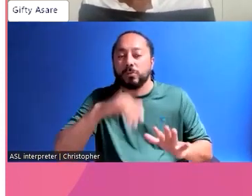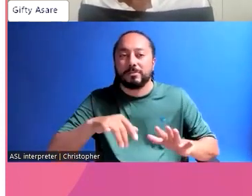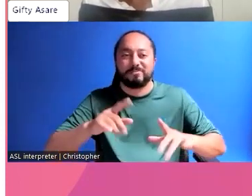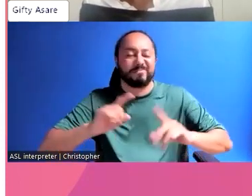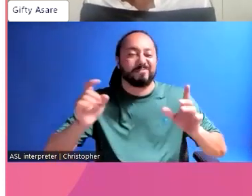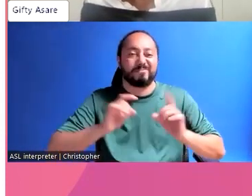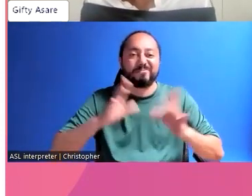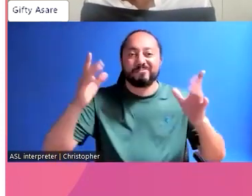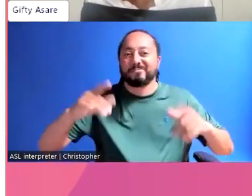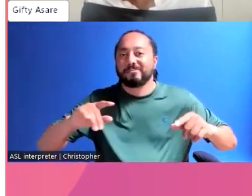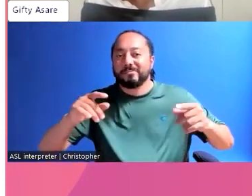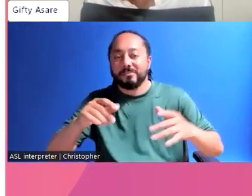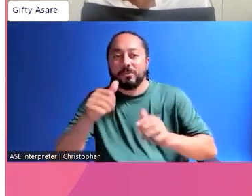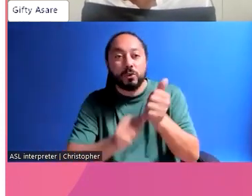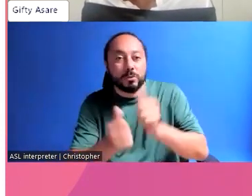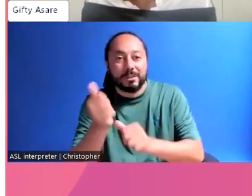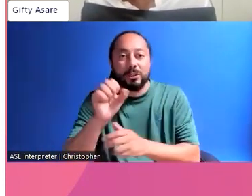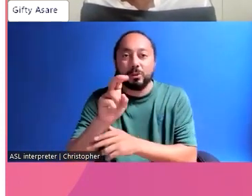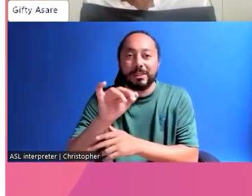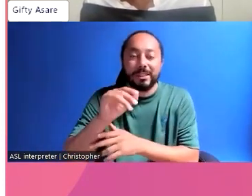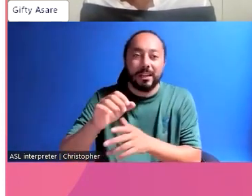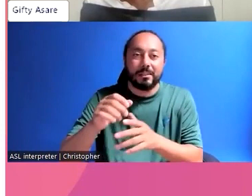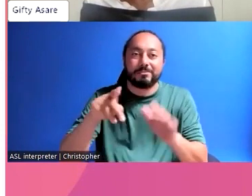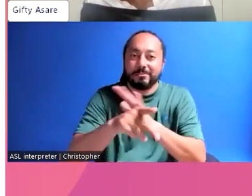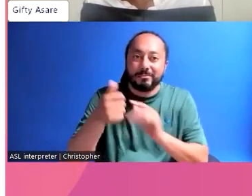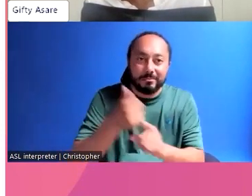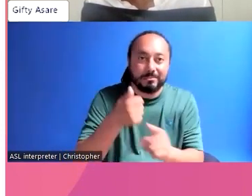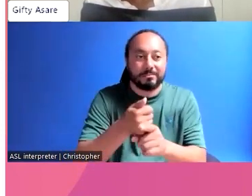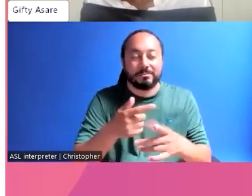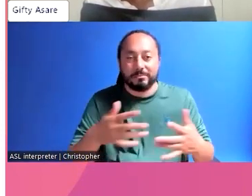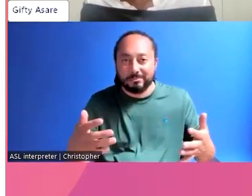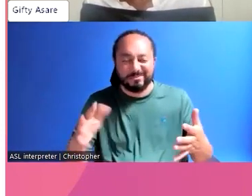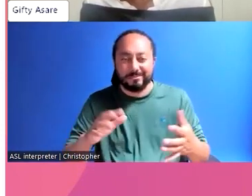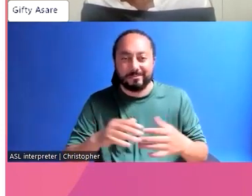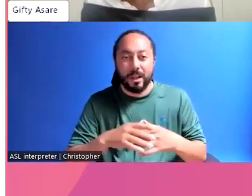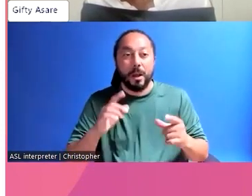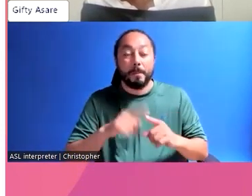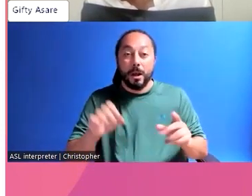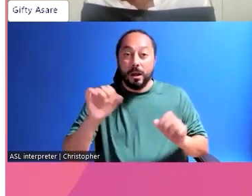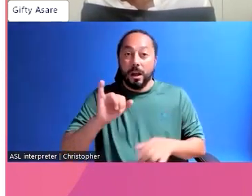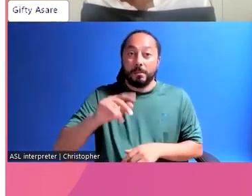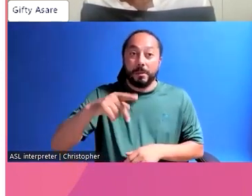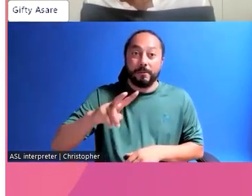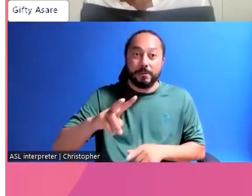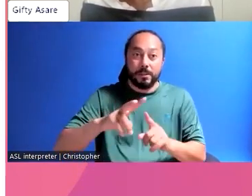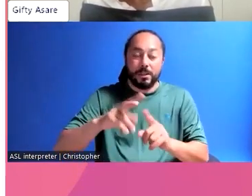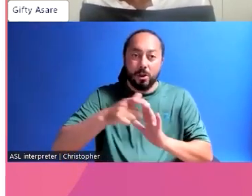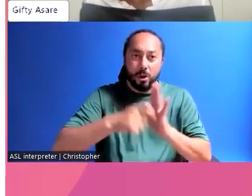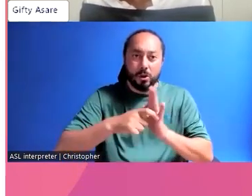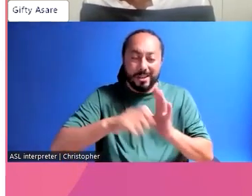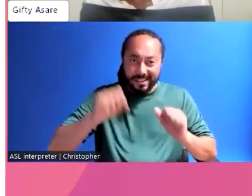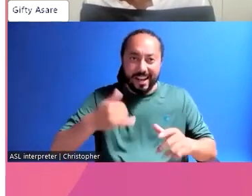suicide. And it was suggested that peer support can definitely provide positive outcomes as well as negative ones in some